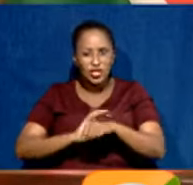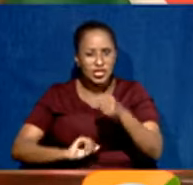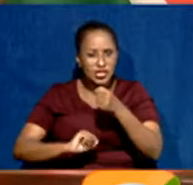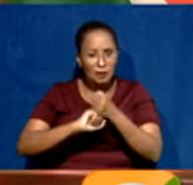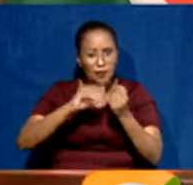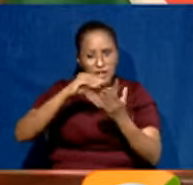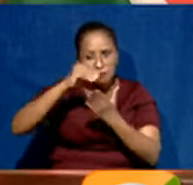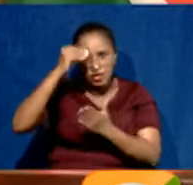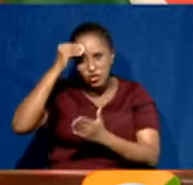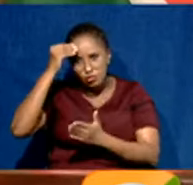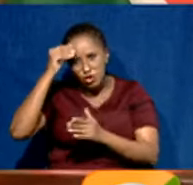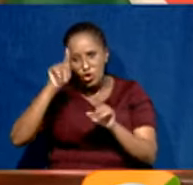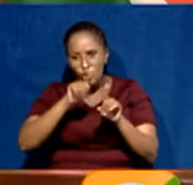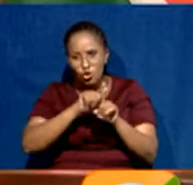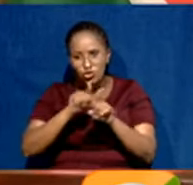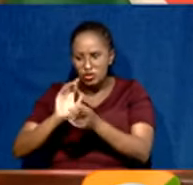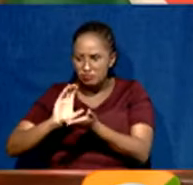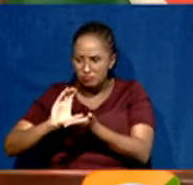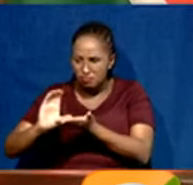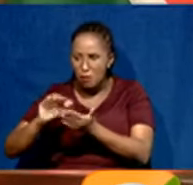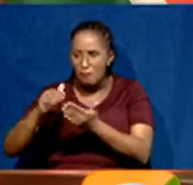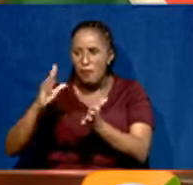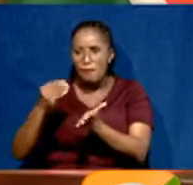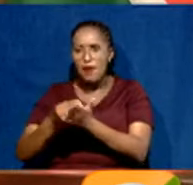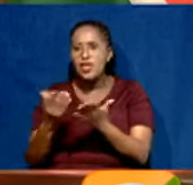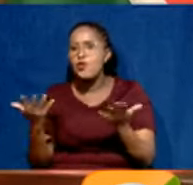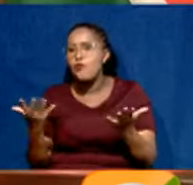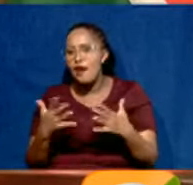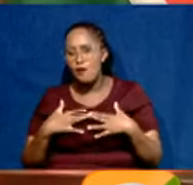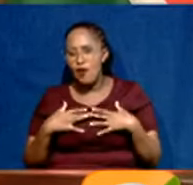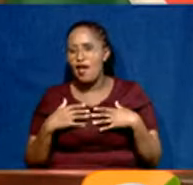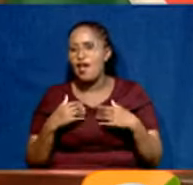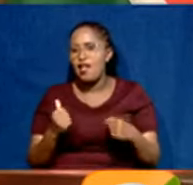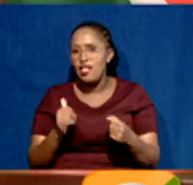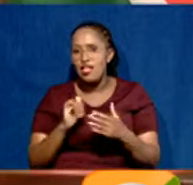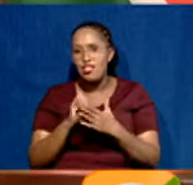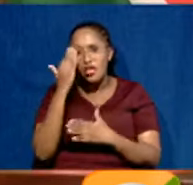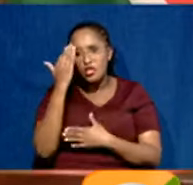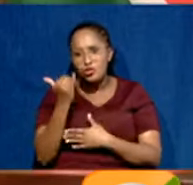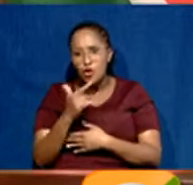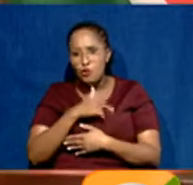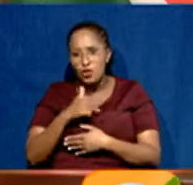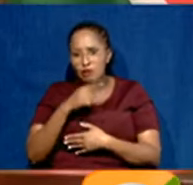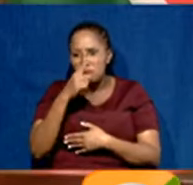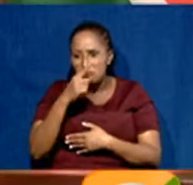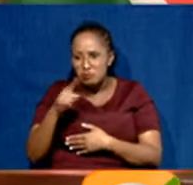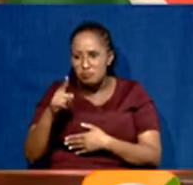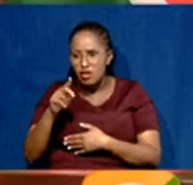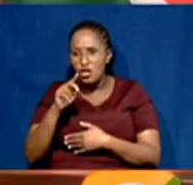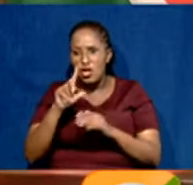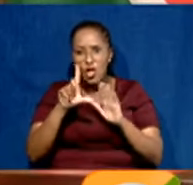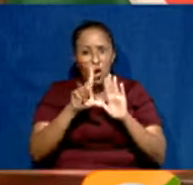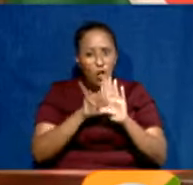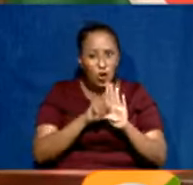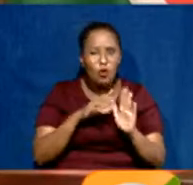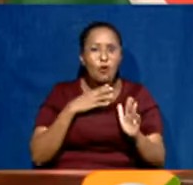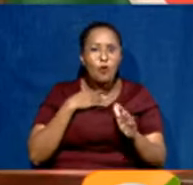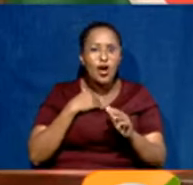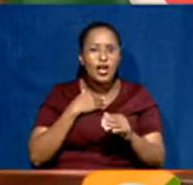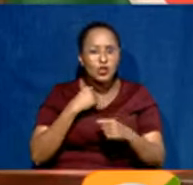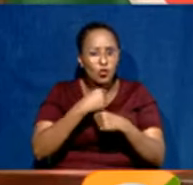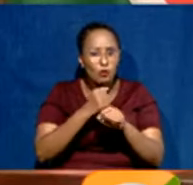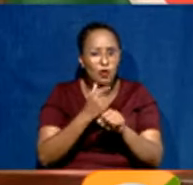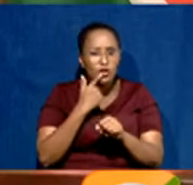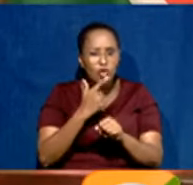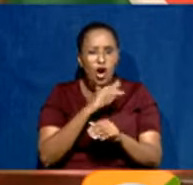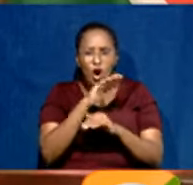are putting more money in health. That is why we've passed 4 laws. What do we want to do? We want to make sure